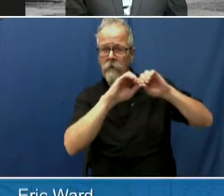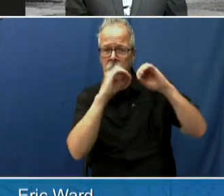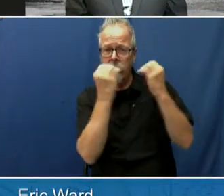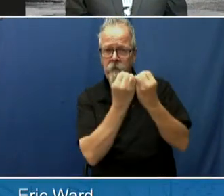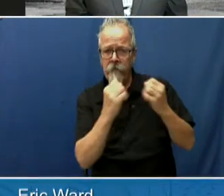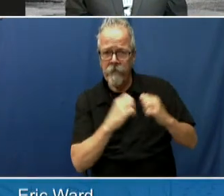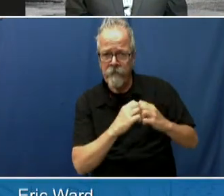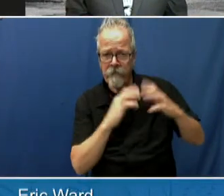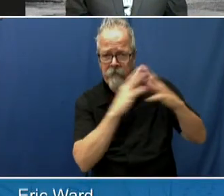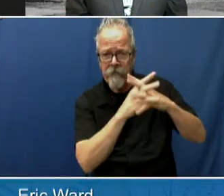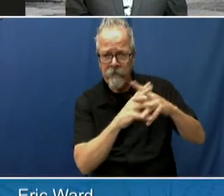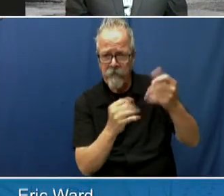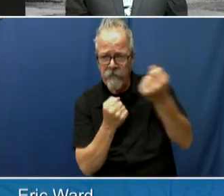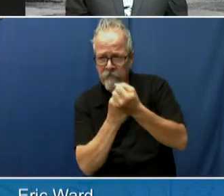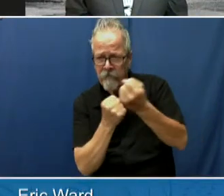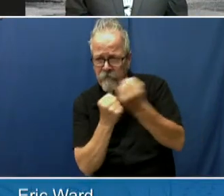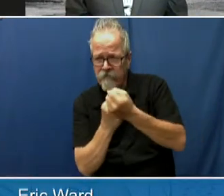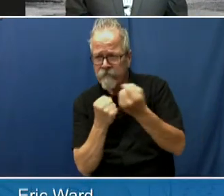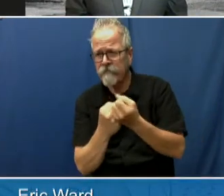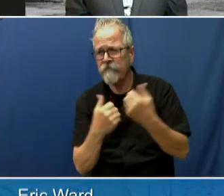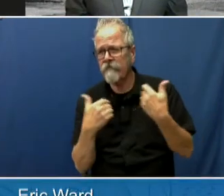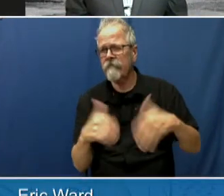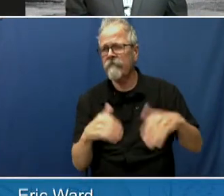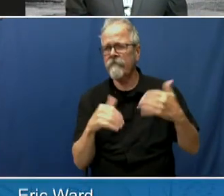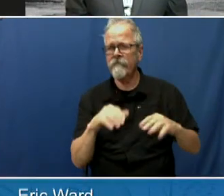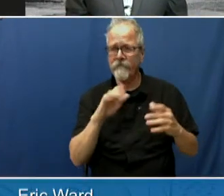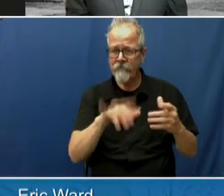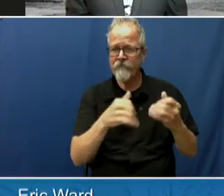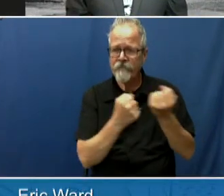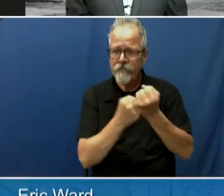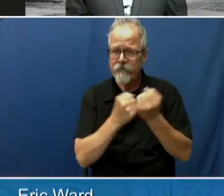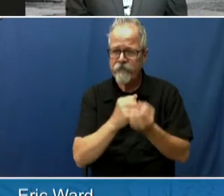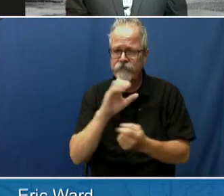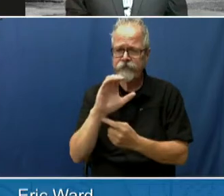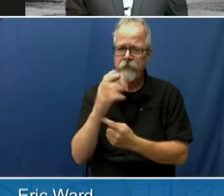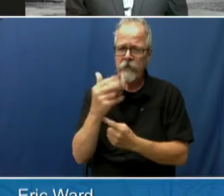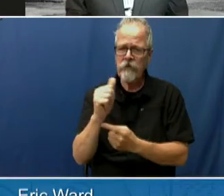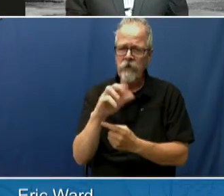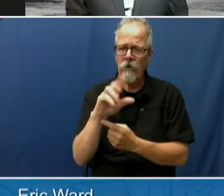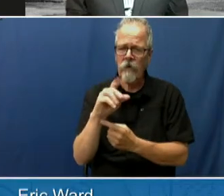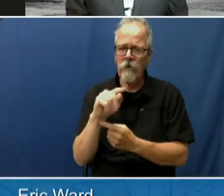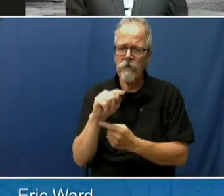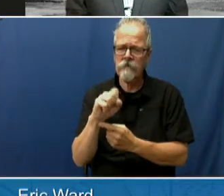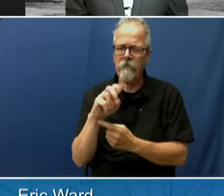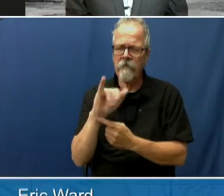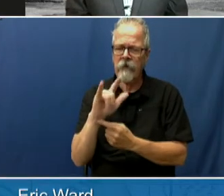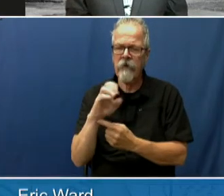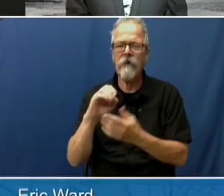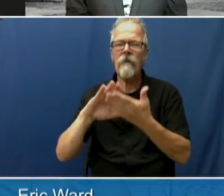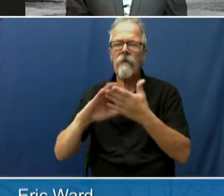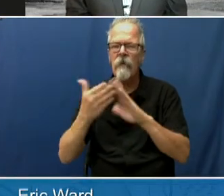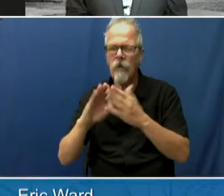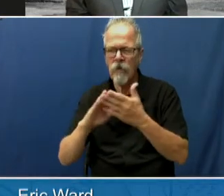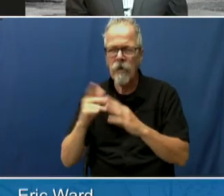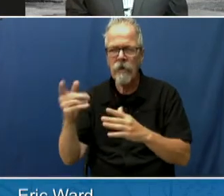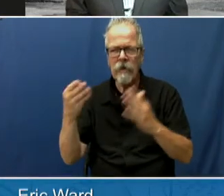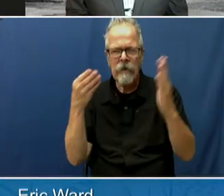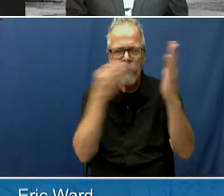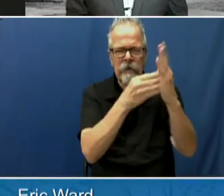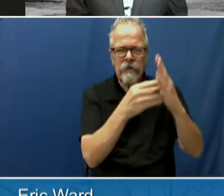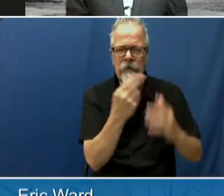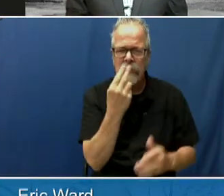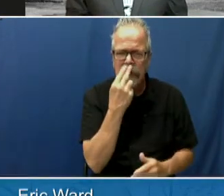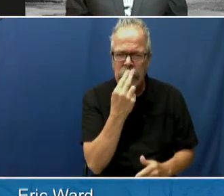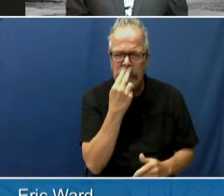Charlottesville's community members in their lawsuit against Nazis and white supremacists responsible for the violence